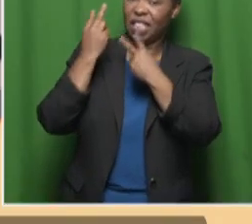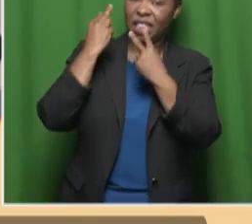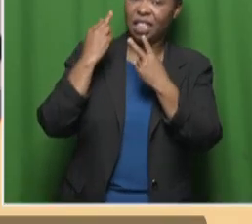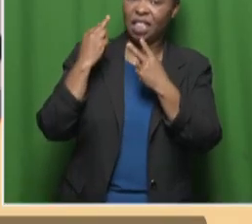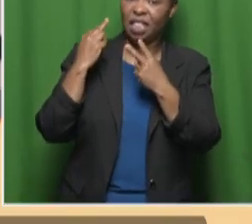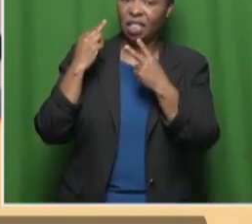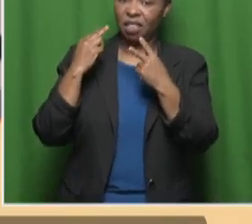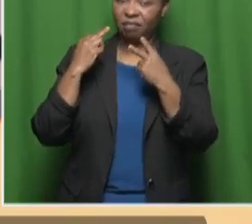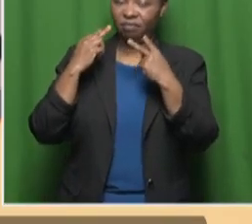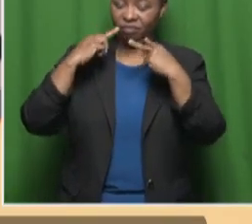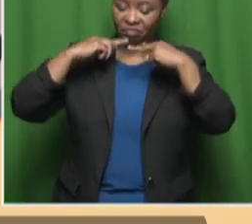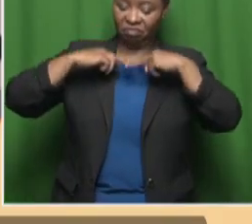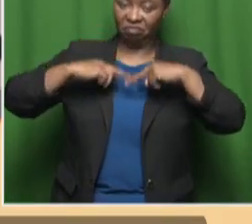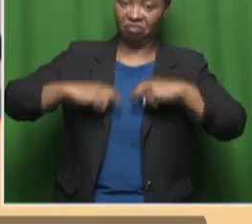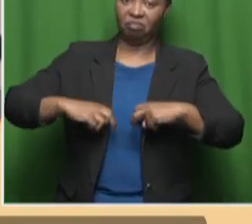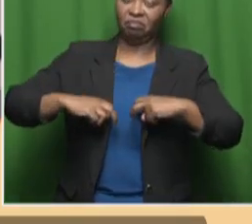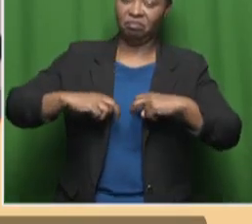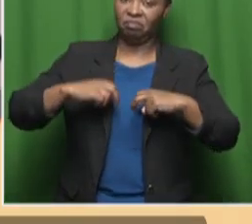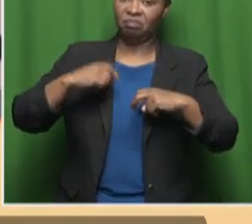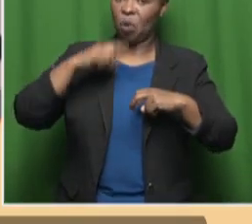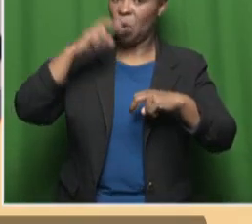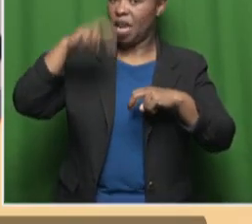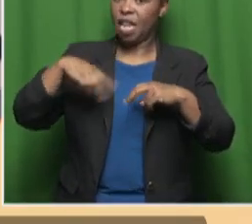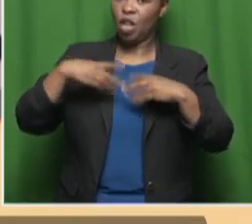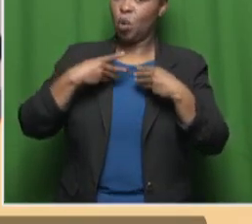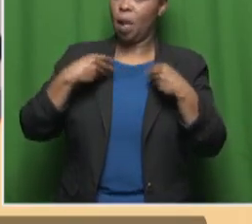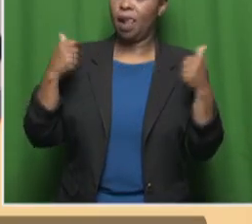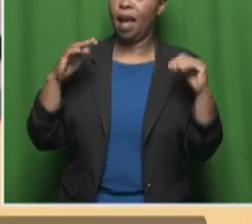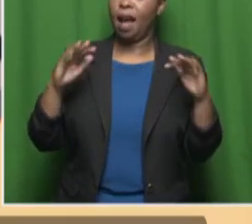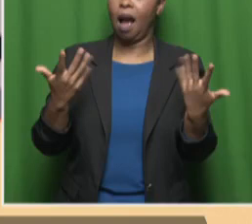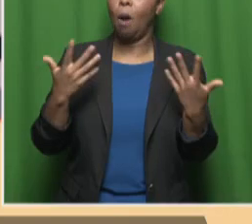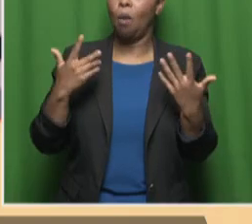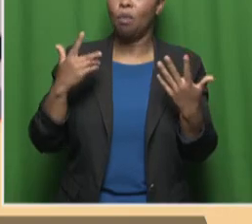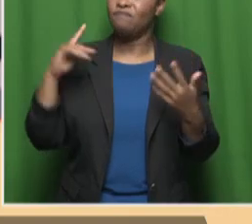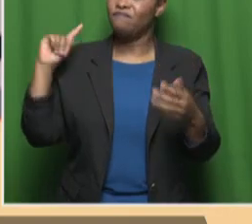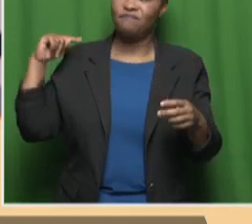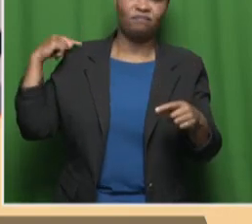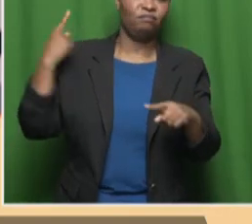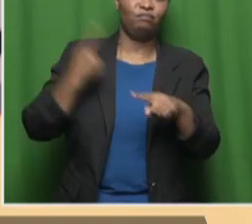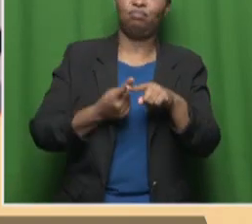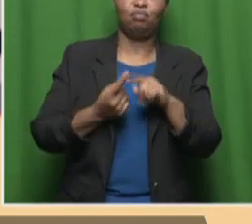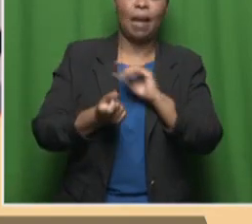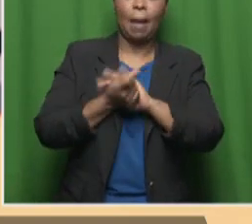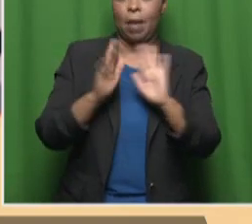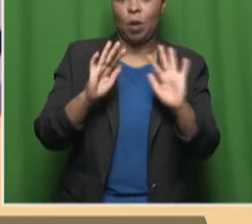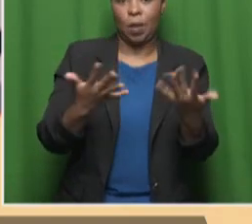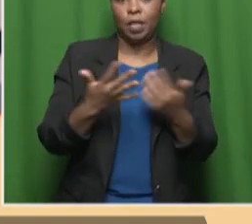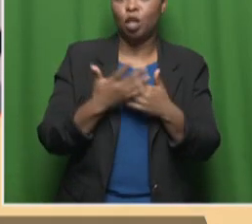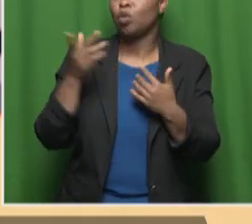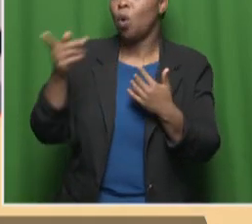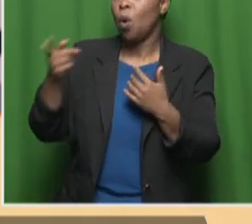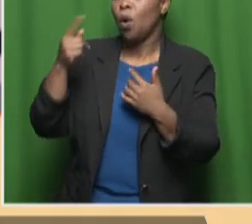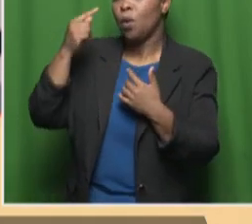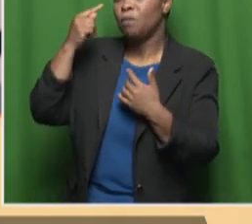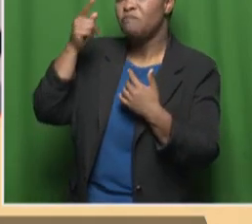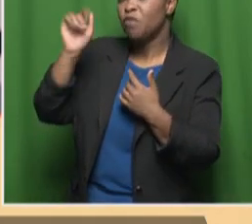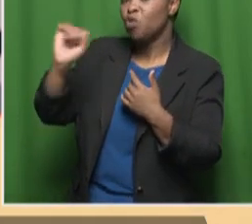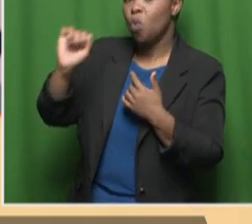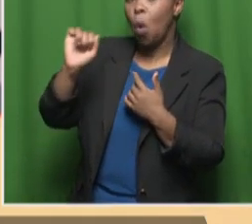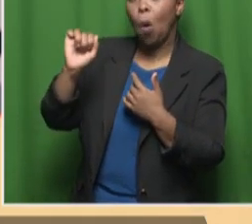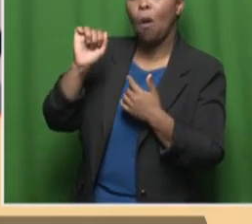need to heal, how far we've come, the history and the lessons as well. What's been your takeaway through the curation and